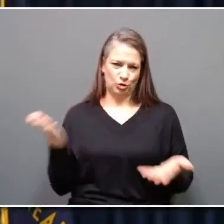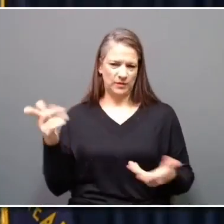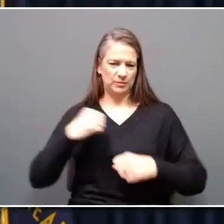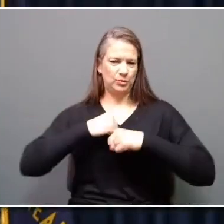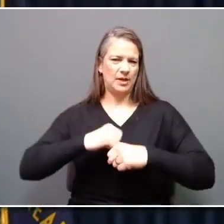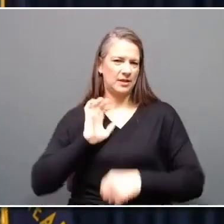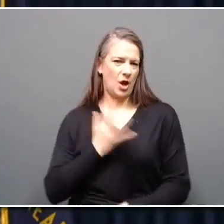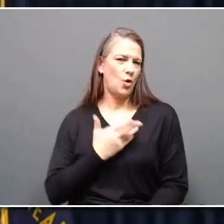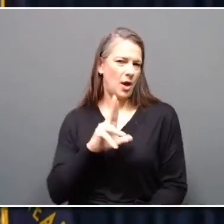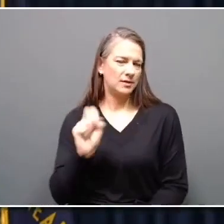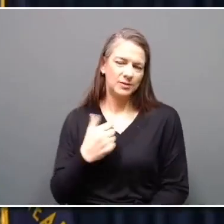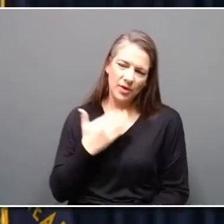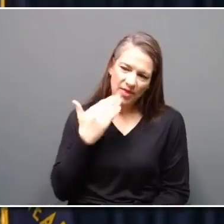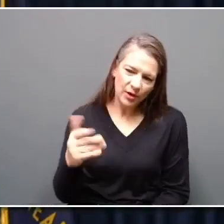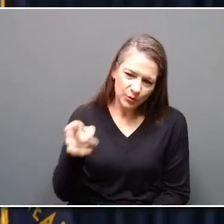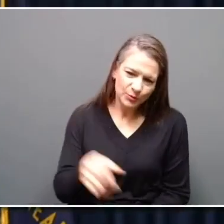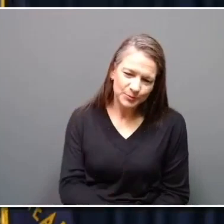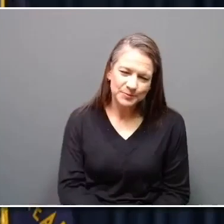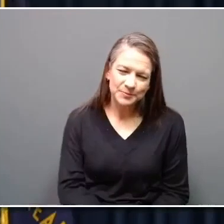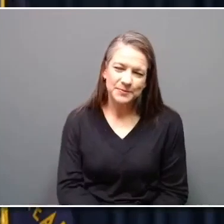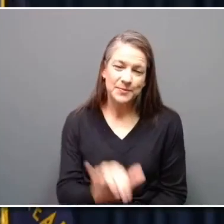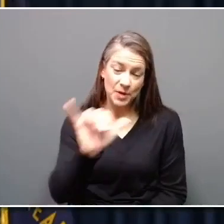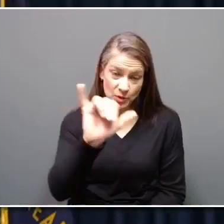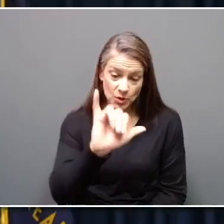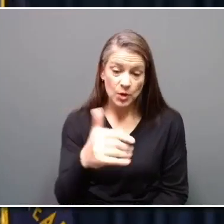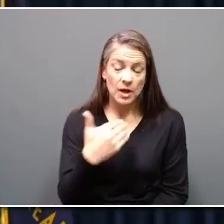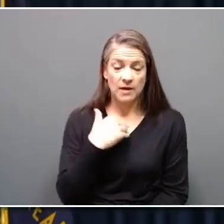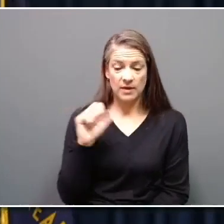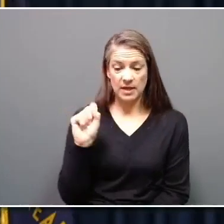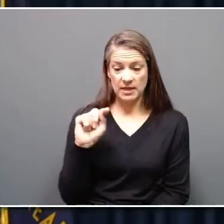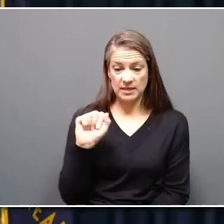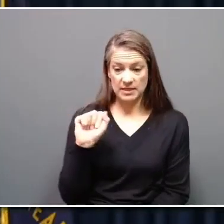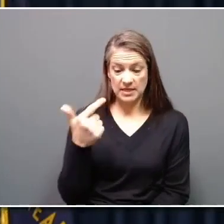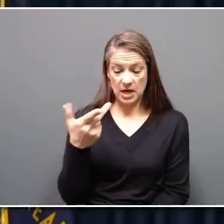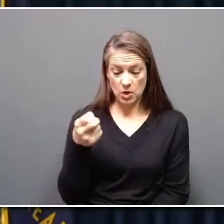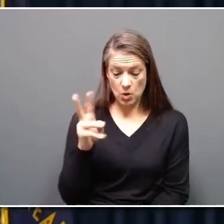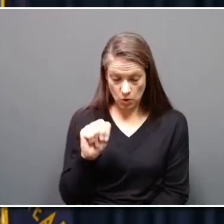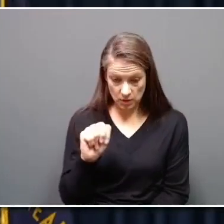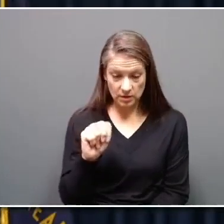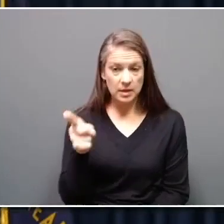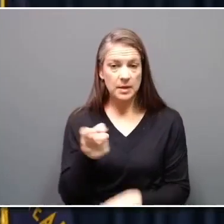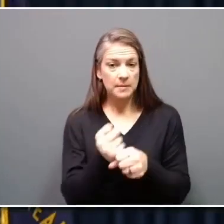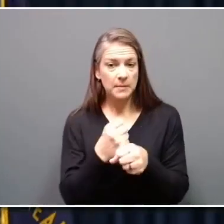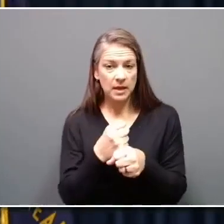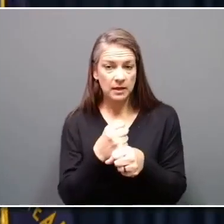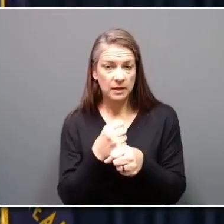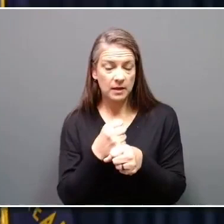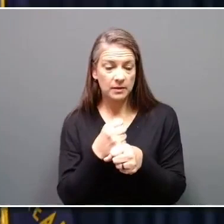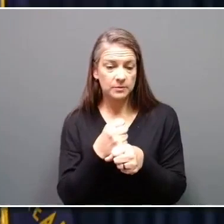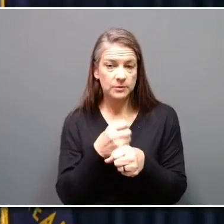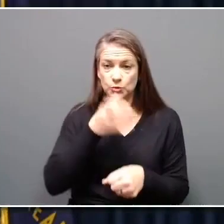We're grateful for you. I'd also like to highlight Staghorn, a producer of premium spirits, on the opening of its very first